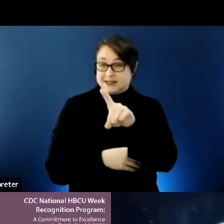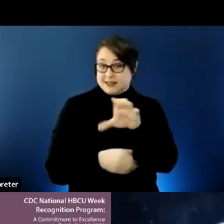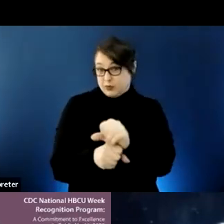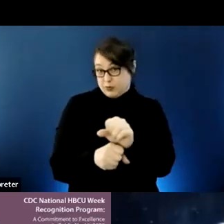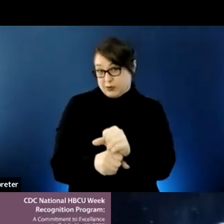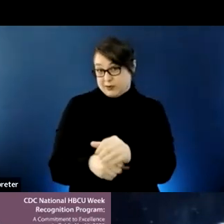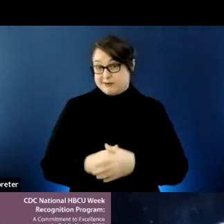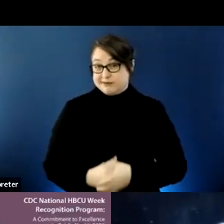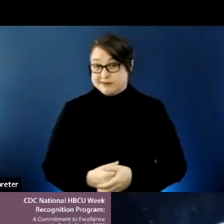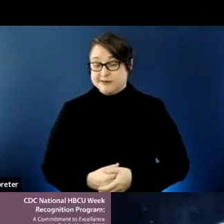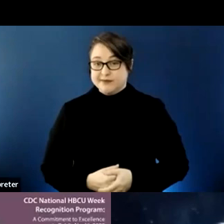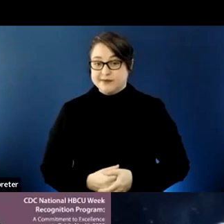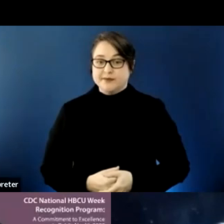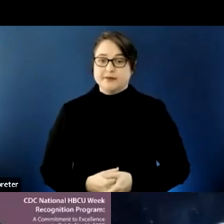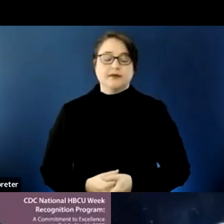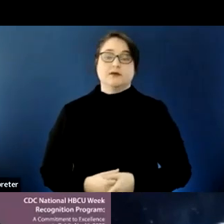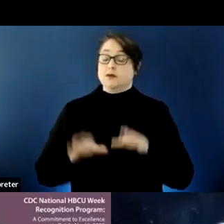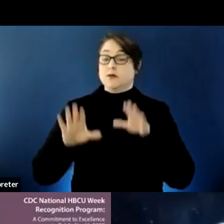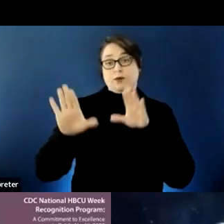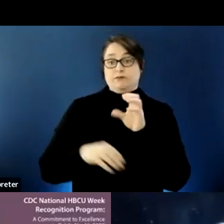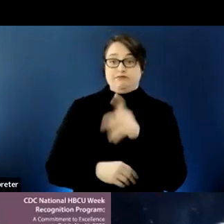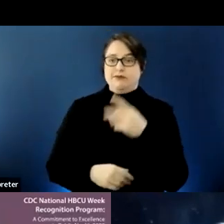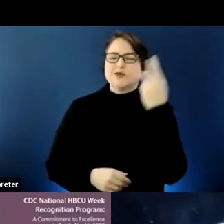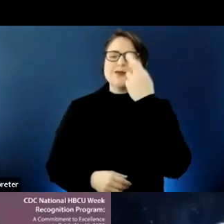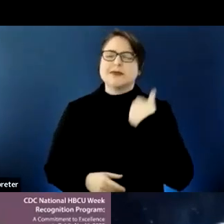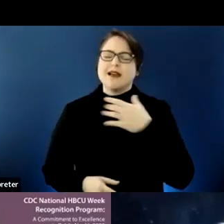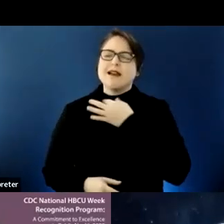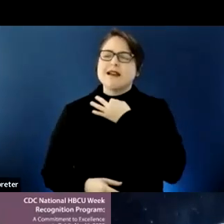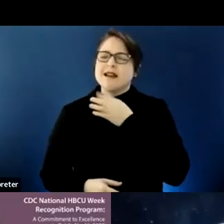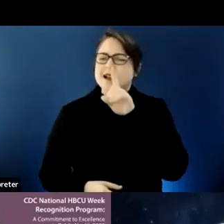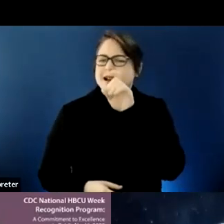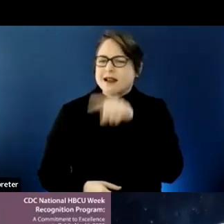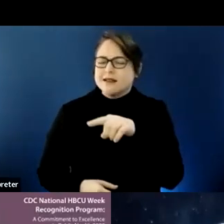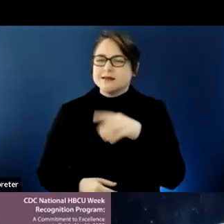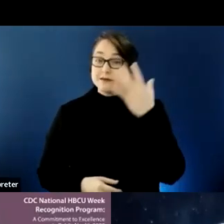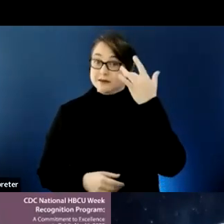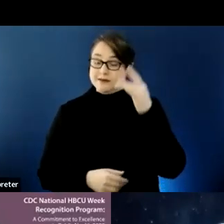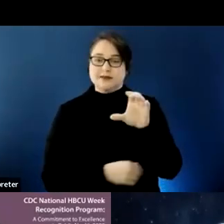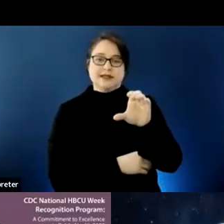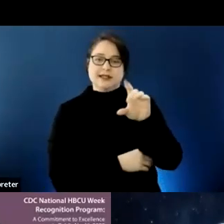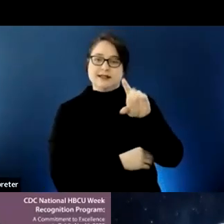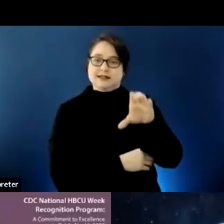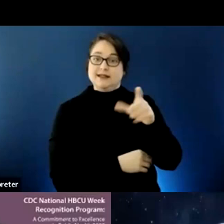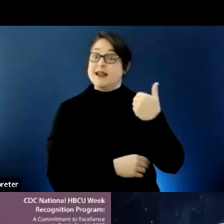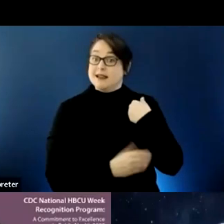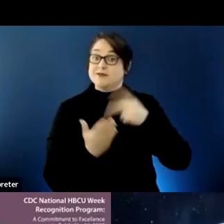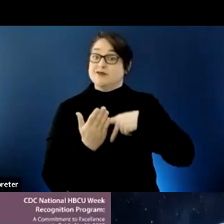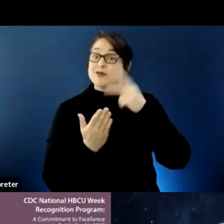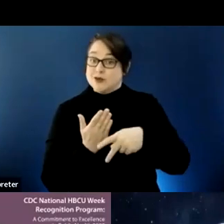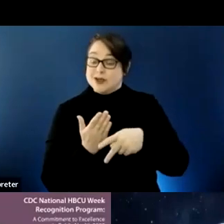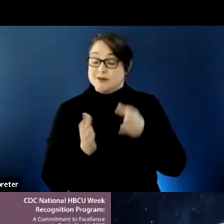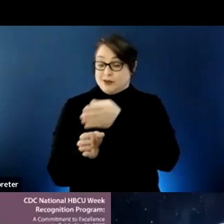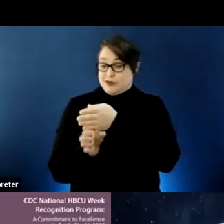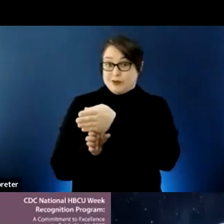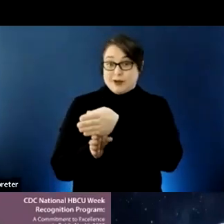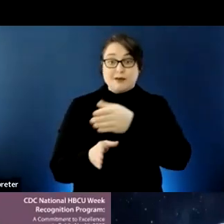Great. Okay. And the reason I ask that is because CDC does have programs and career pathways for interested candidates